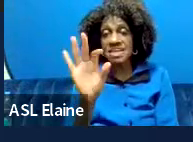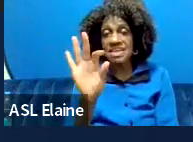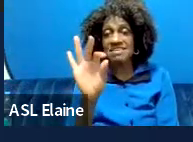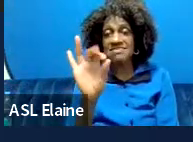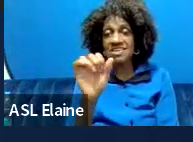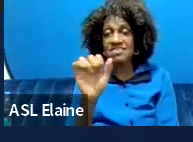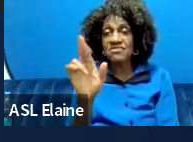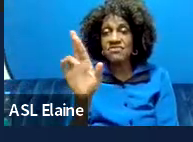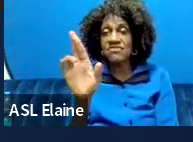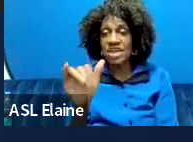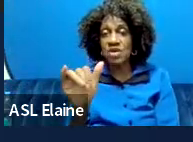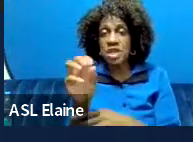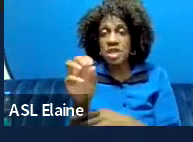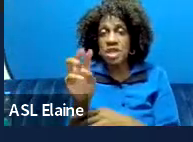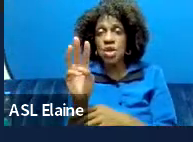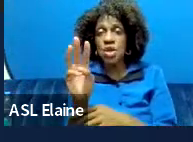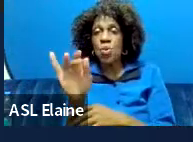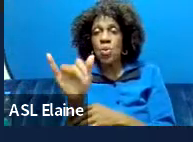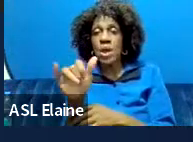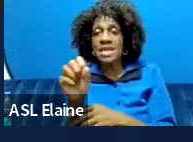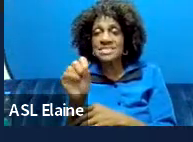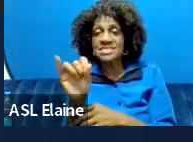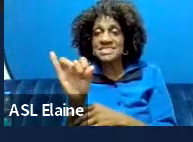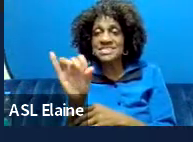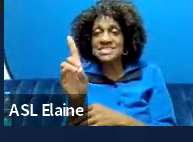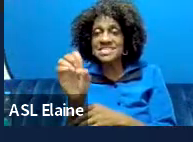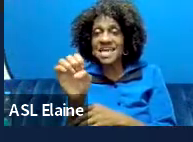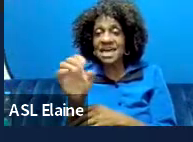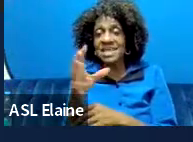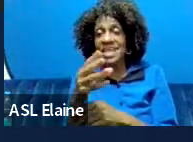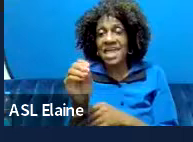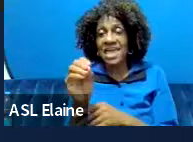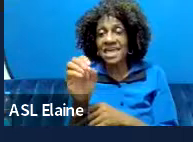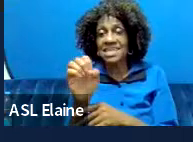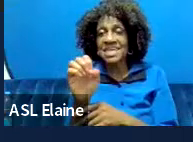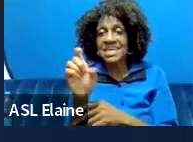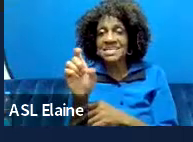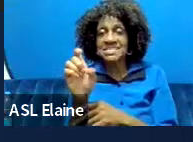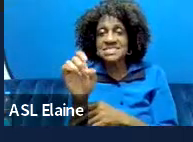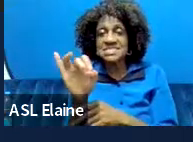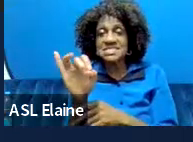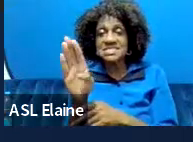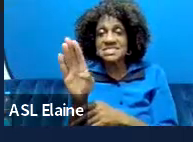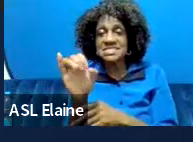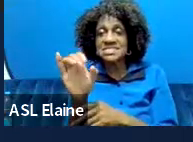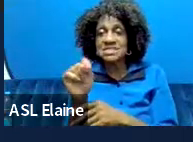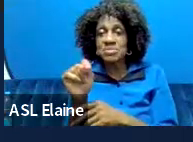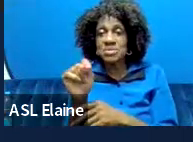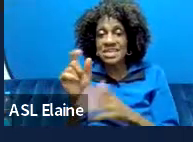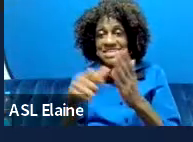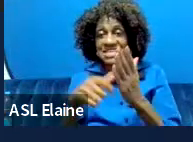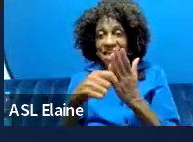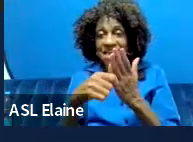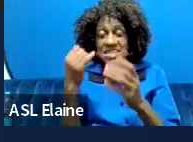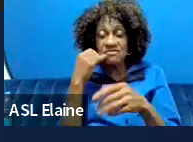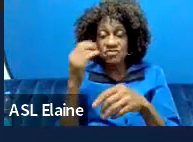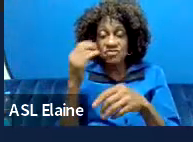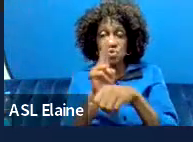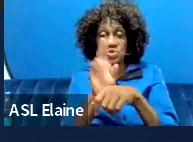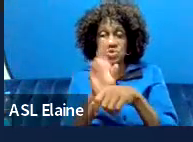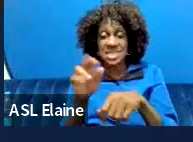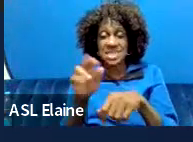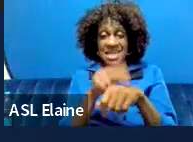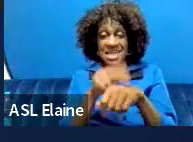Exhibit Guide. And I strongly urge you to use that. I also, if you're going to be using these types of